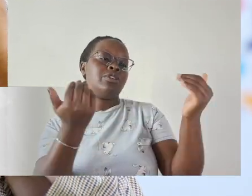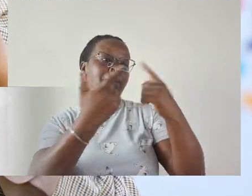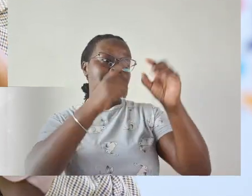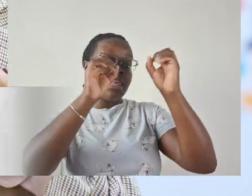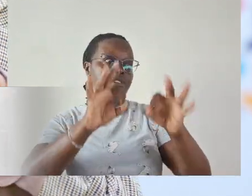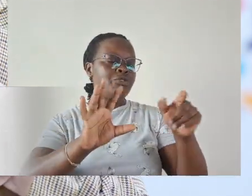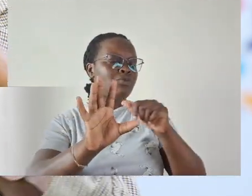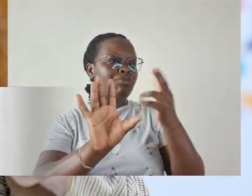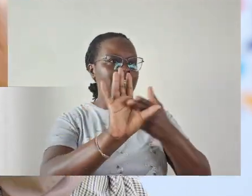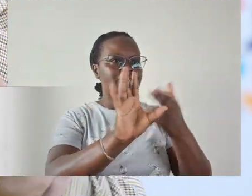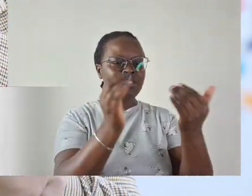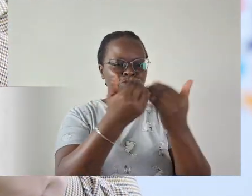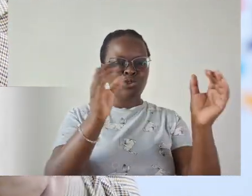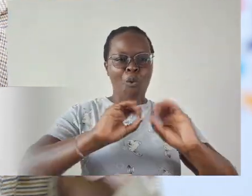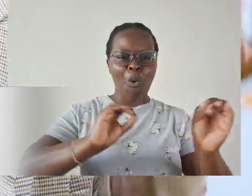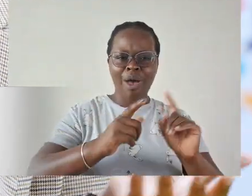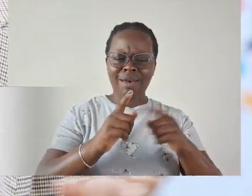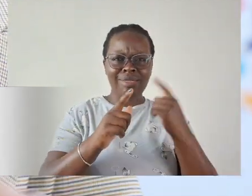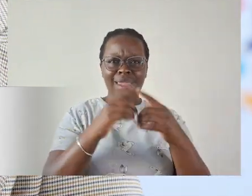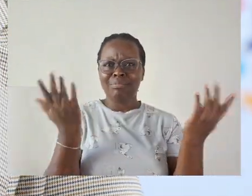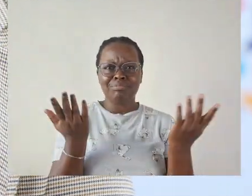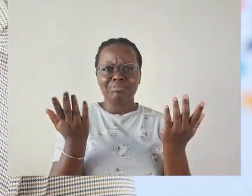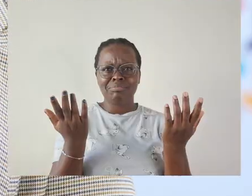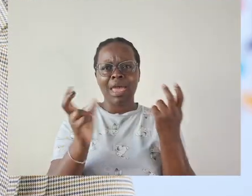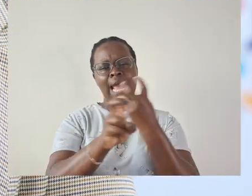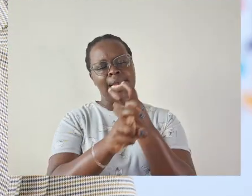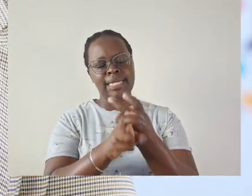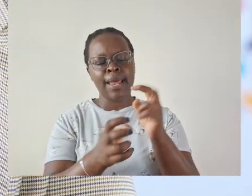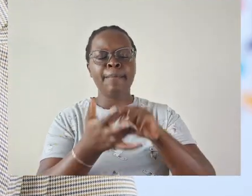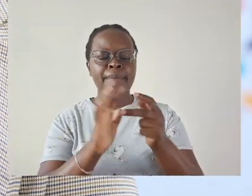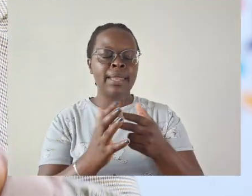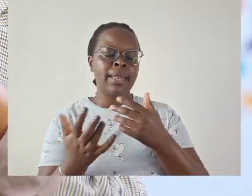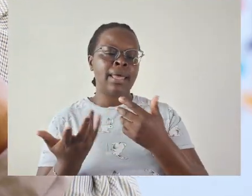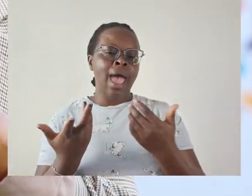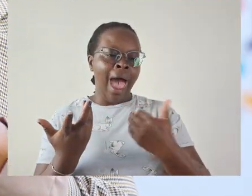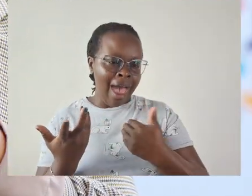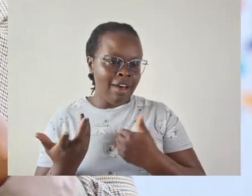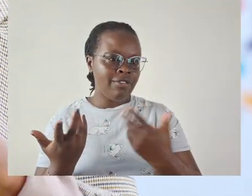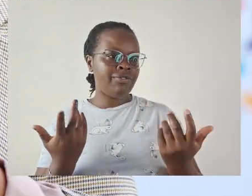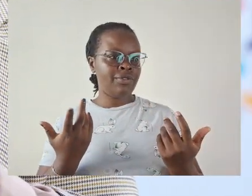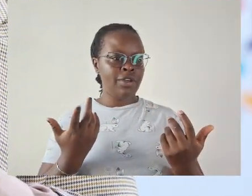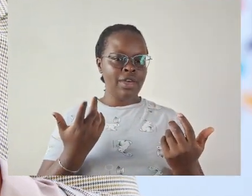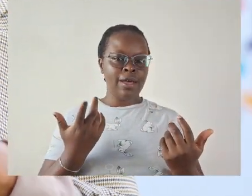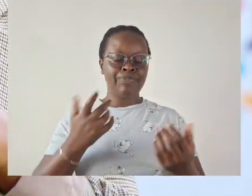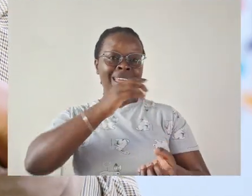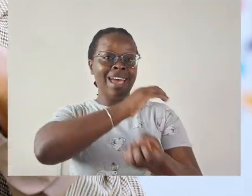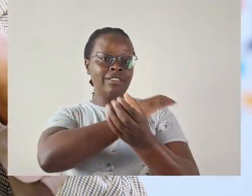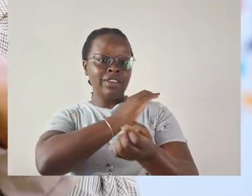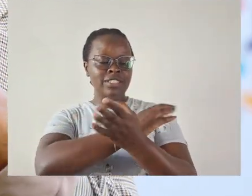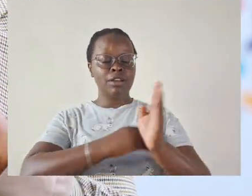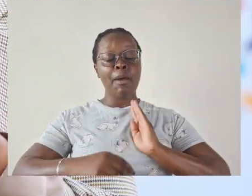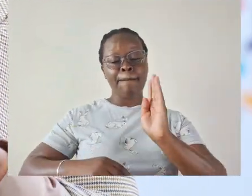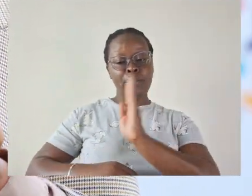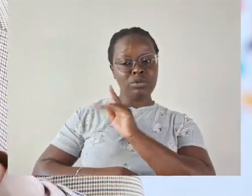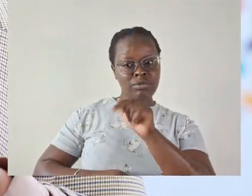thinking the public does not like me because you've not involved them as children. Okay, so have like advisory boards, and then make